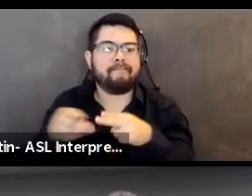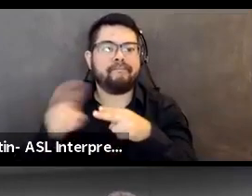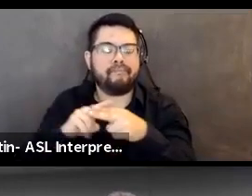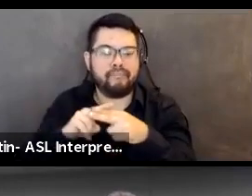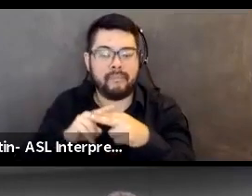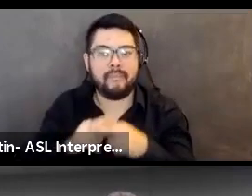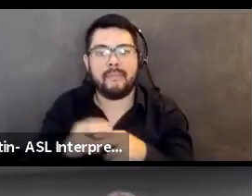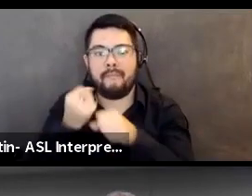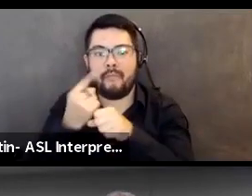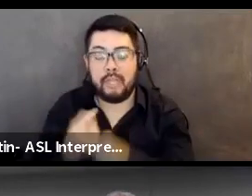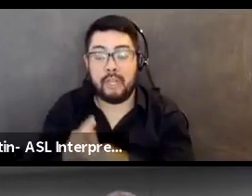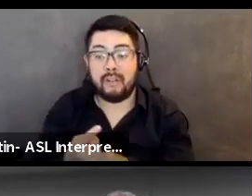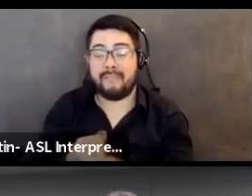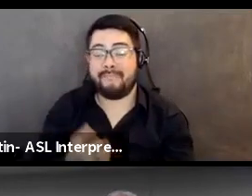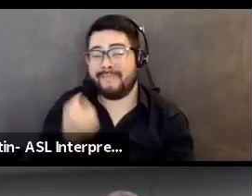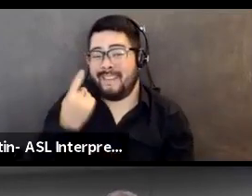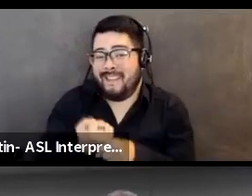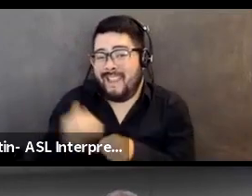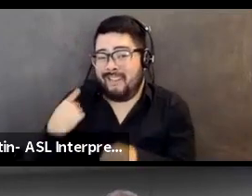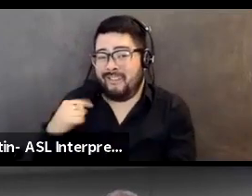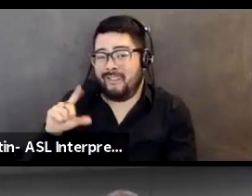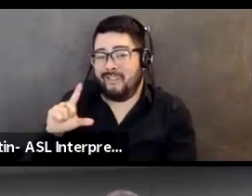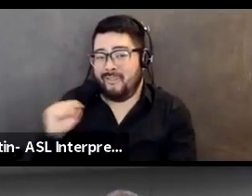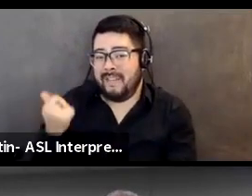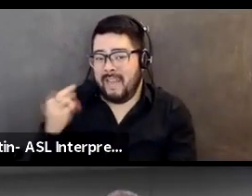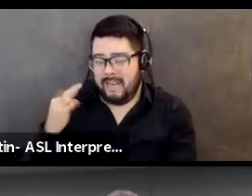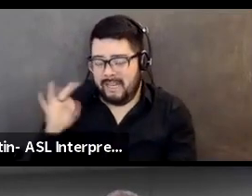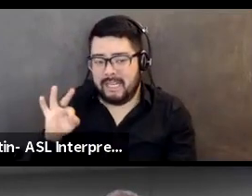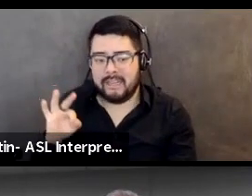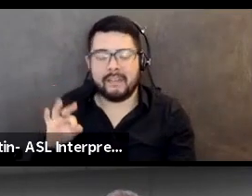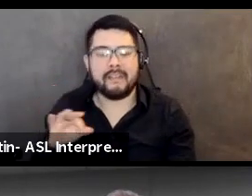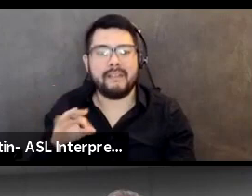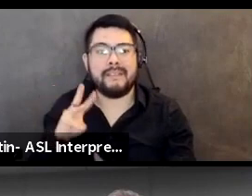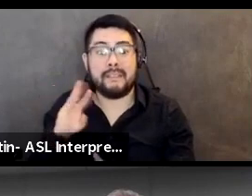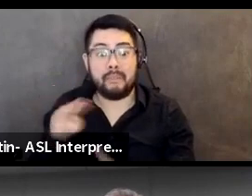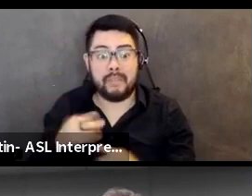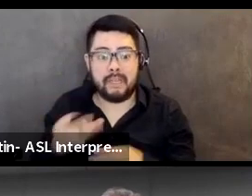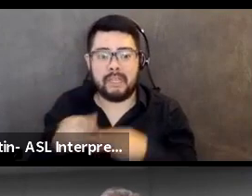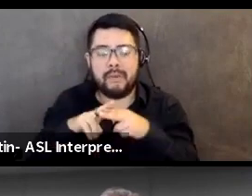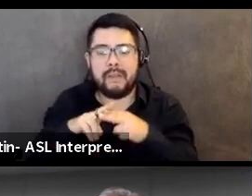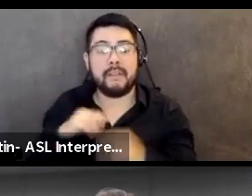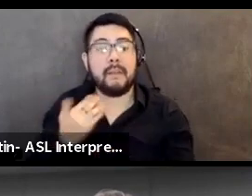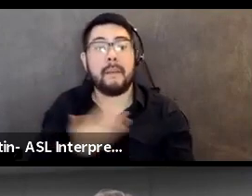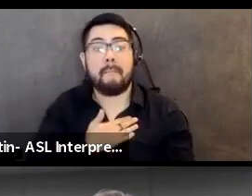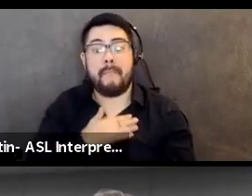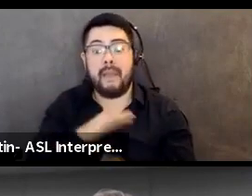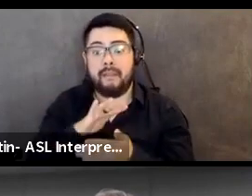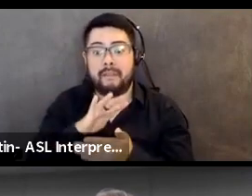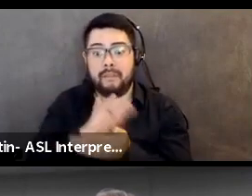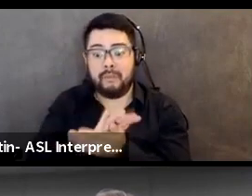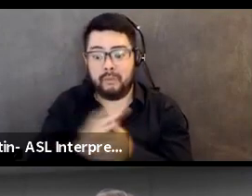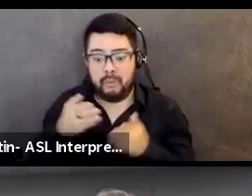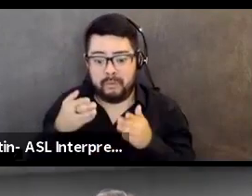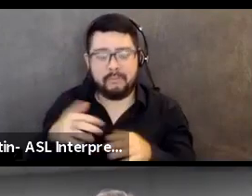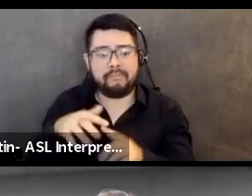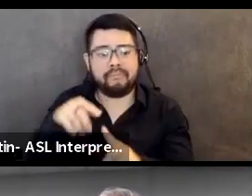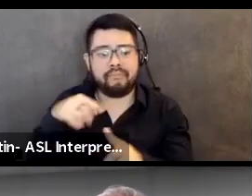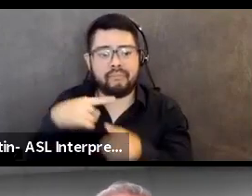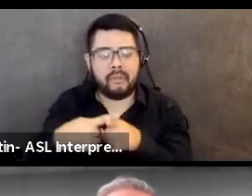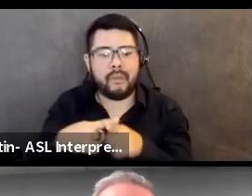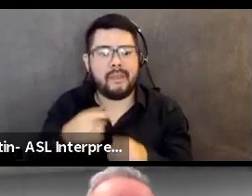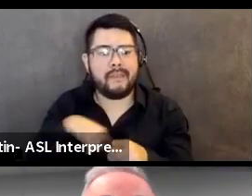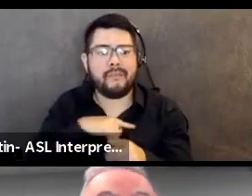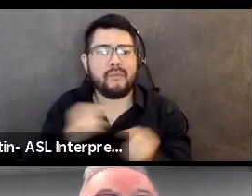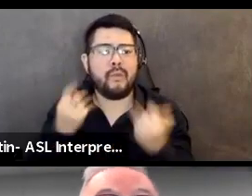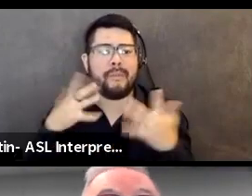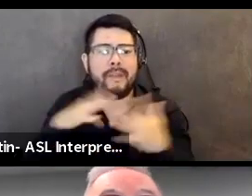year at six percent in my block alone we have 28 elementary school kids amongst nine families who all